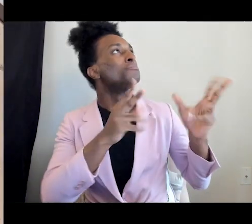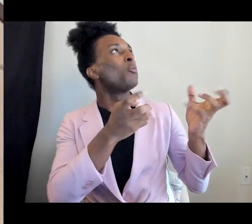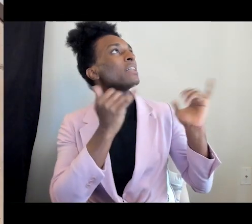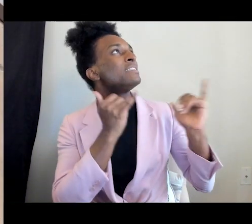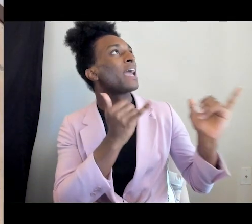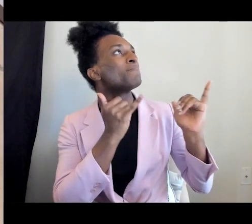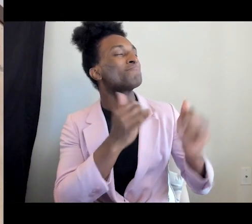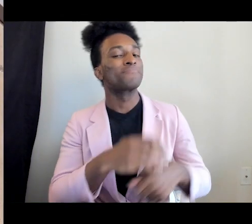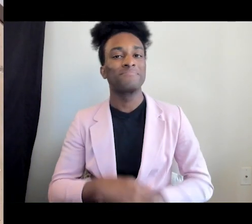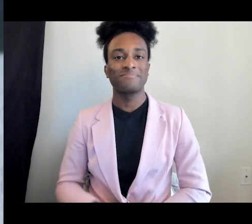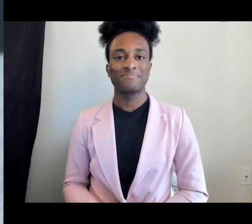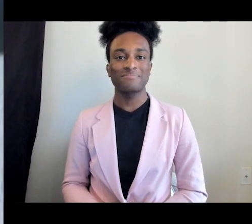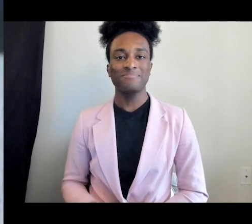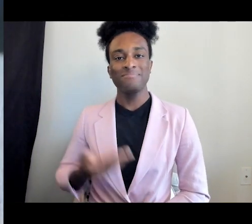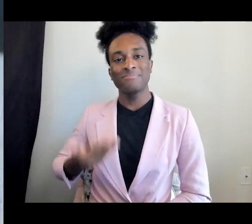need.